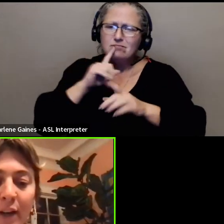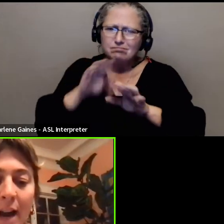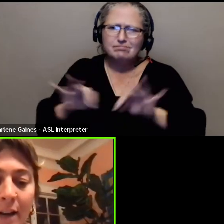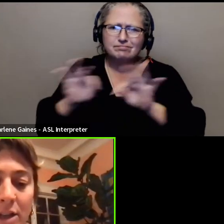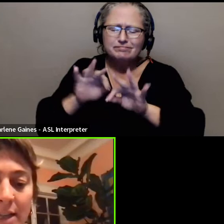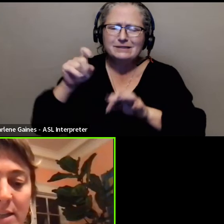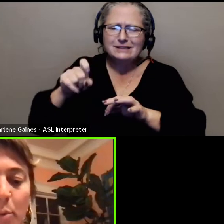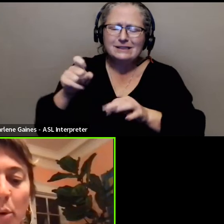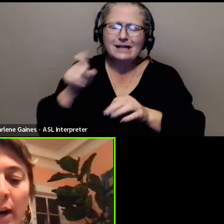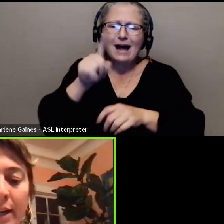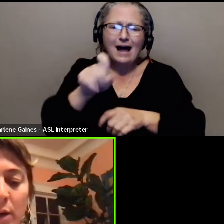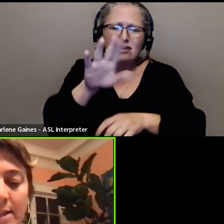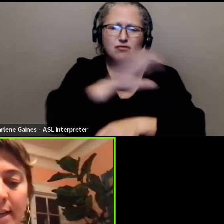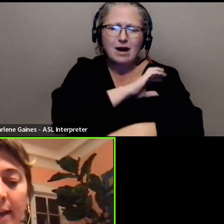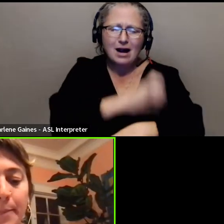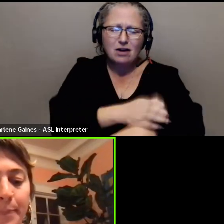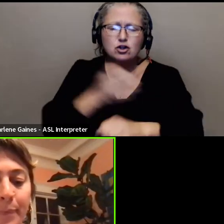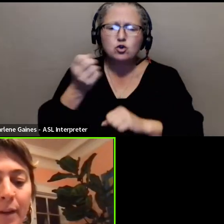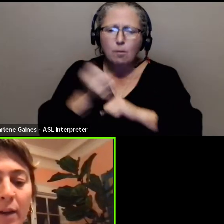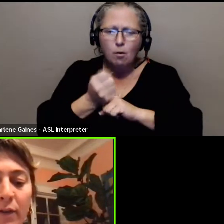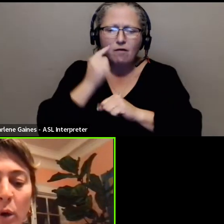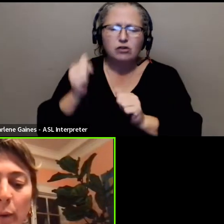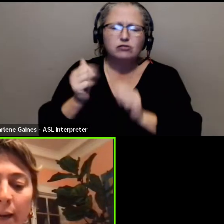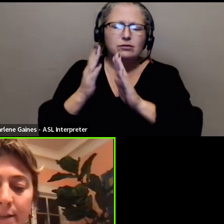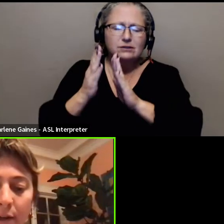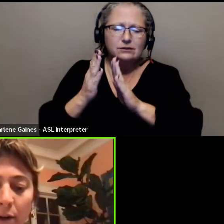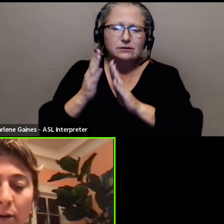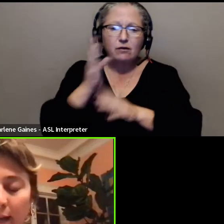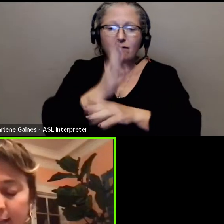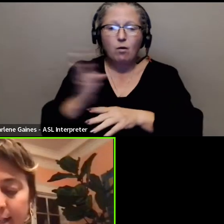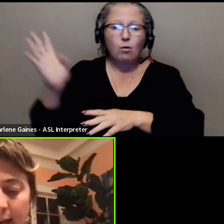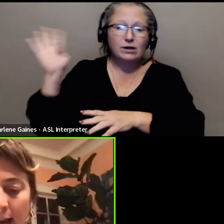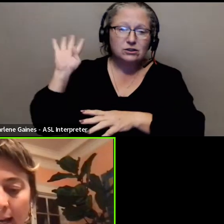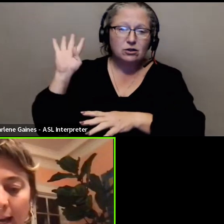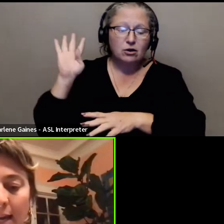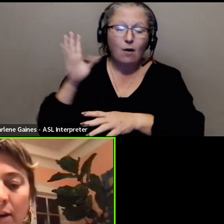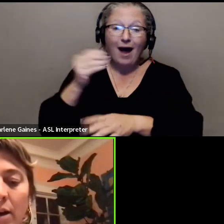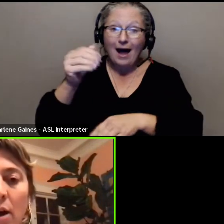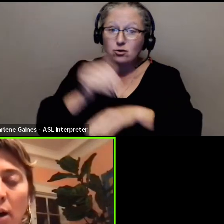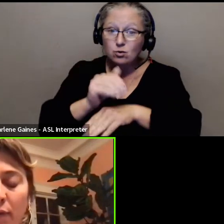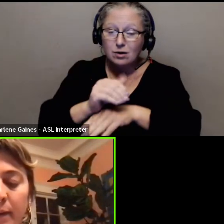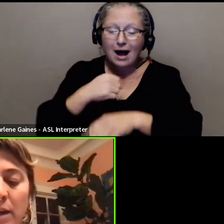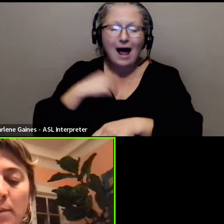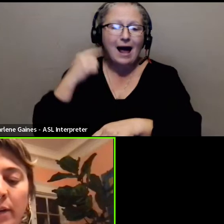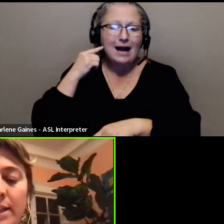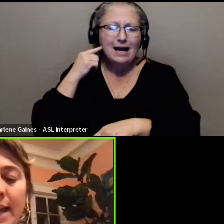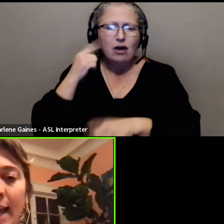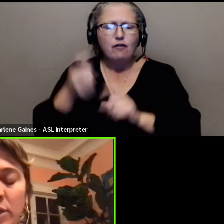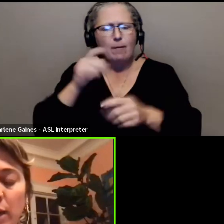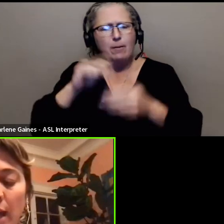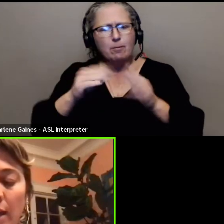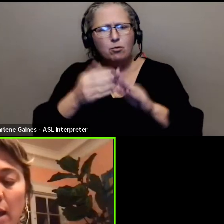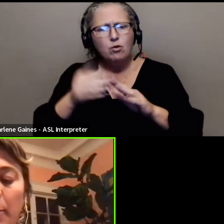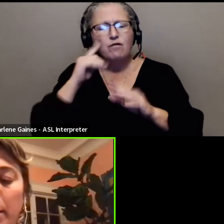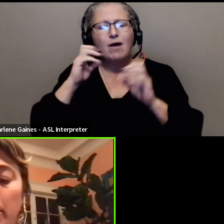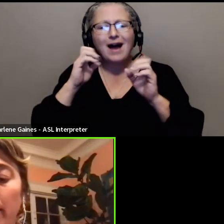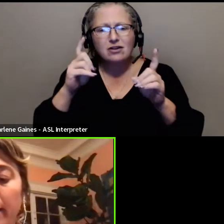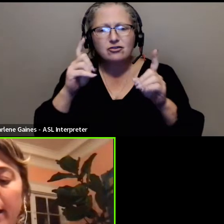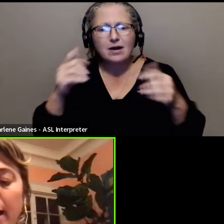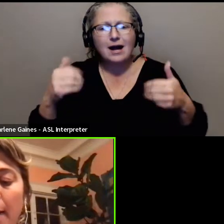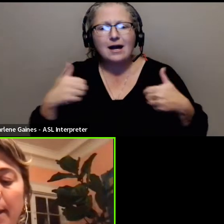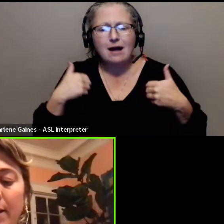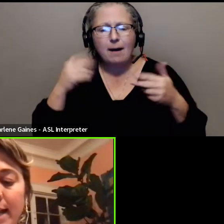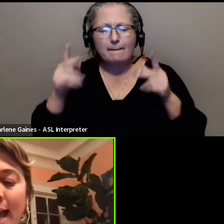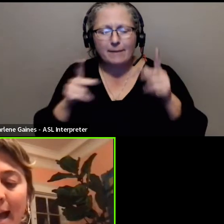ask for your energy and support in addressing it. 4 weeks ago and tonight, I hear a call from the community to educate young